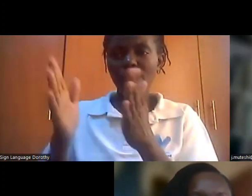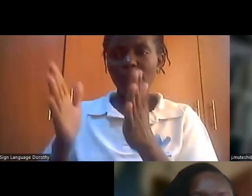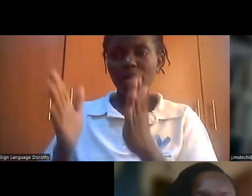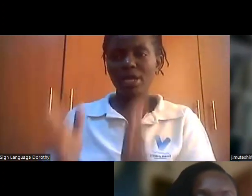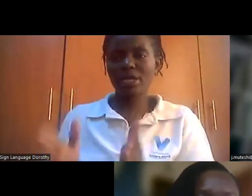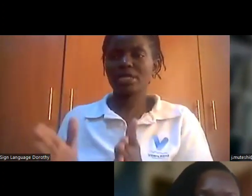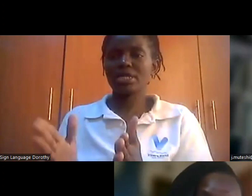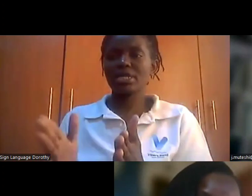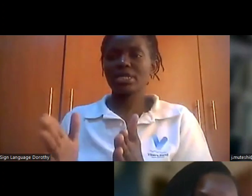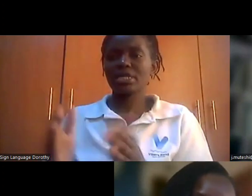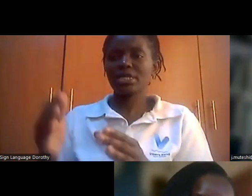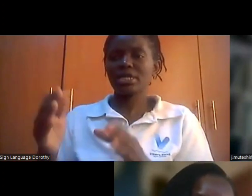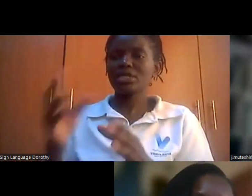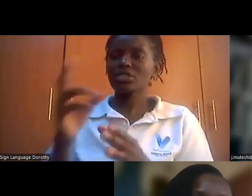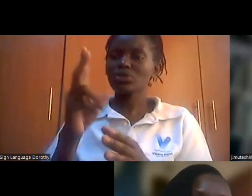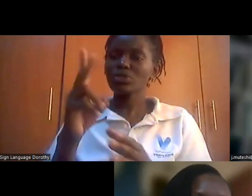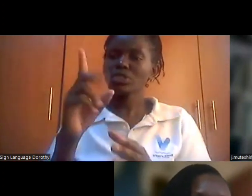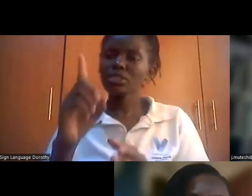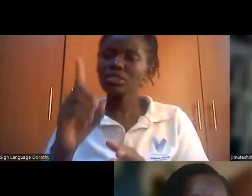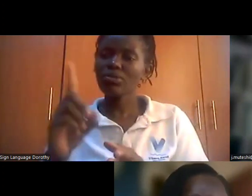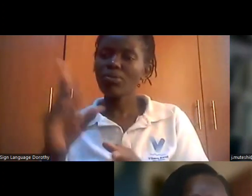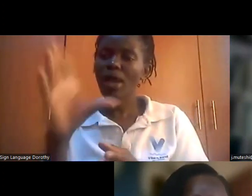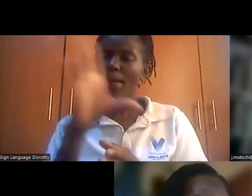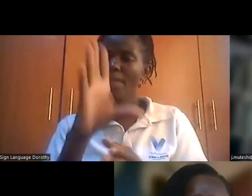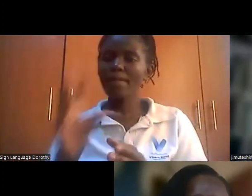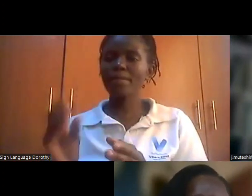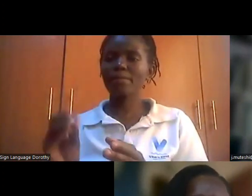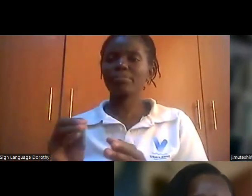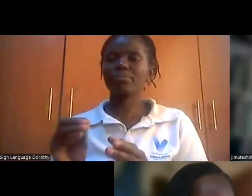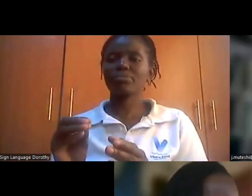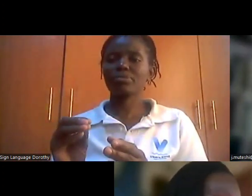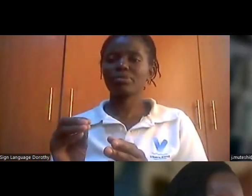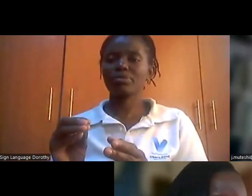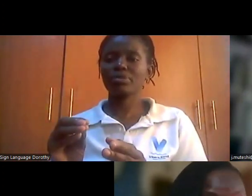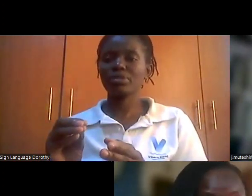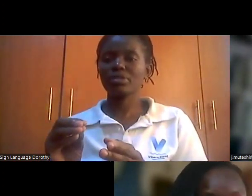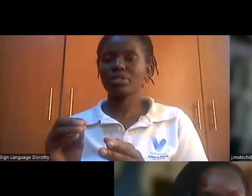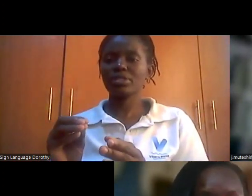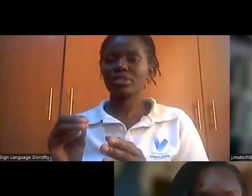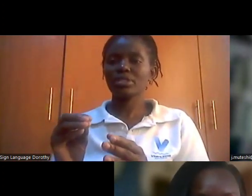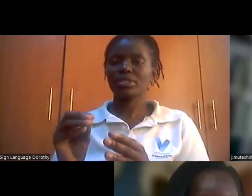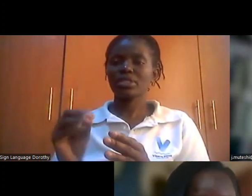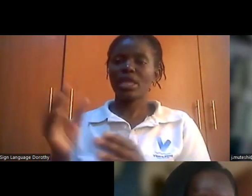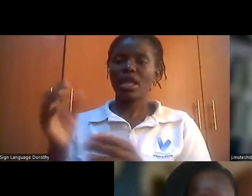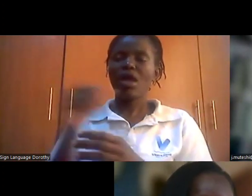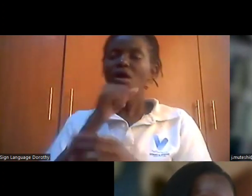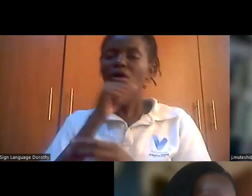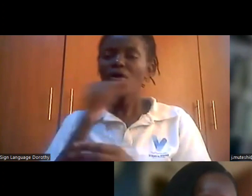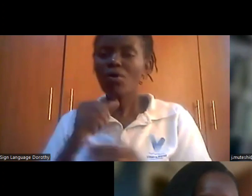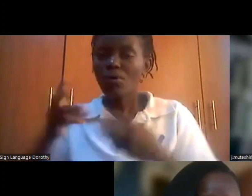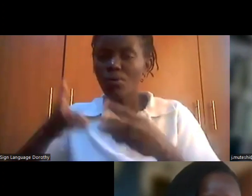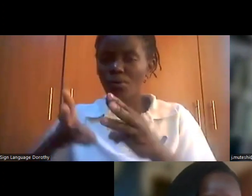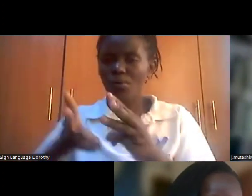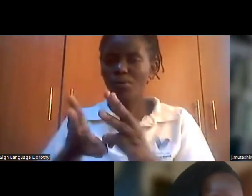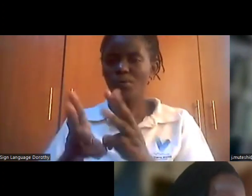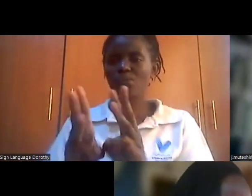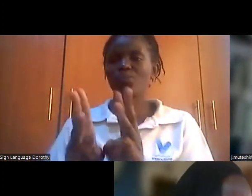21%, and then also the traditional birth attendants are also coming in third with